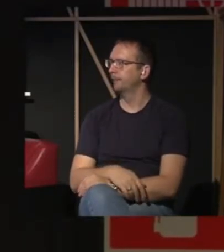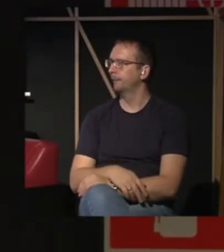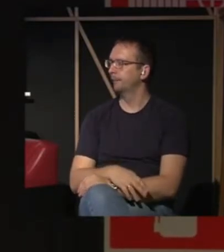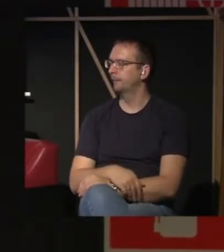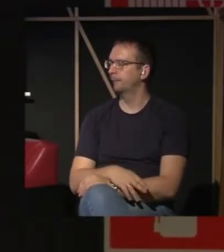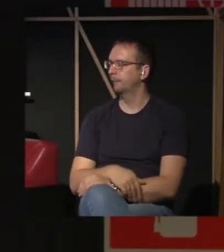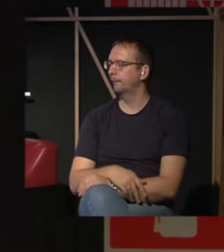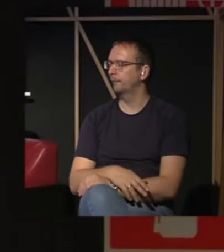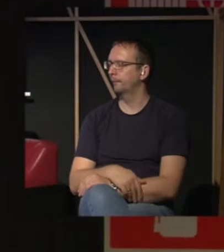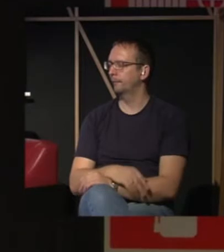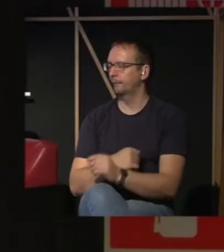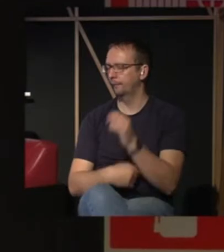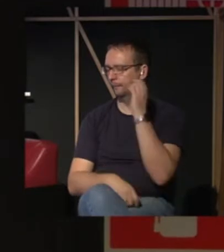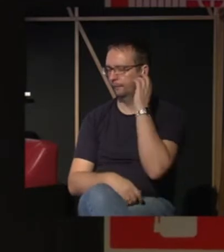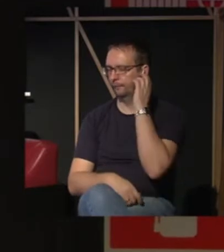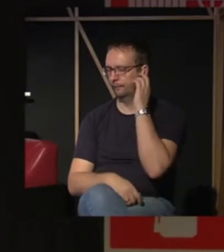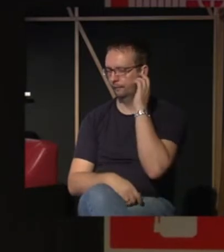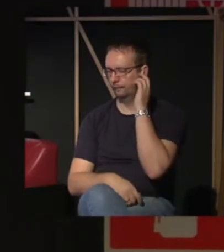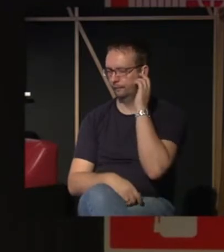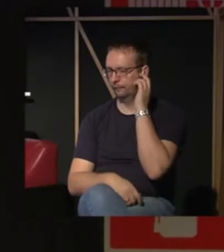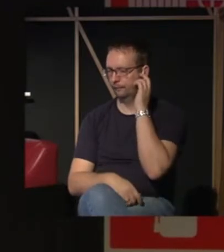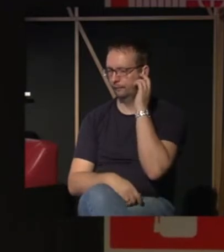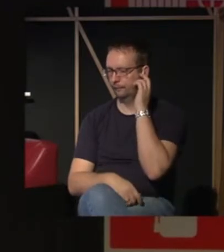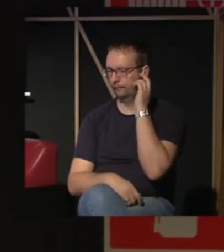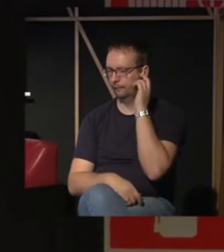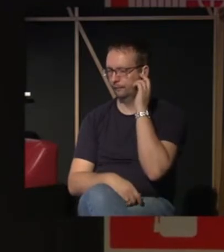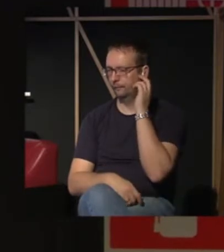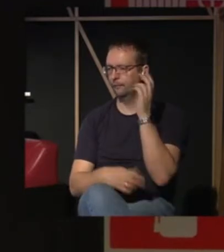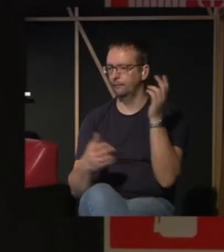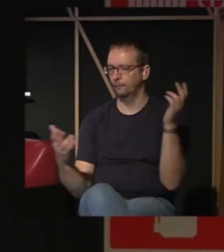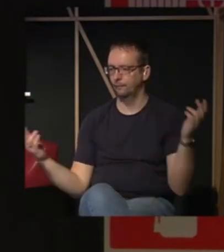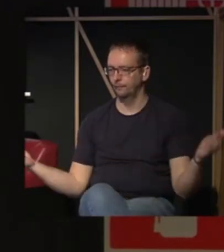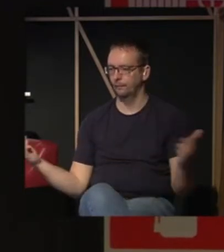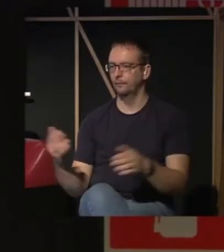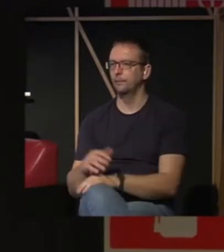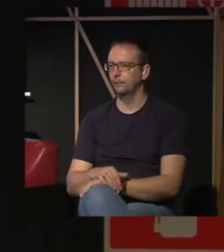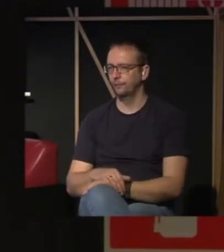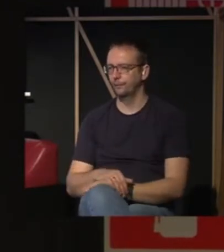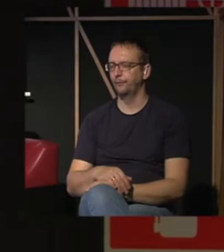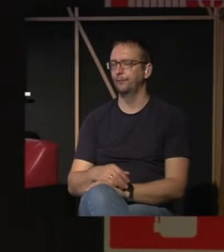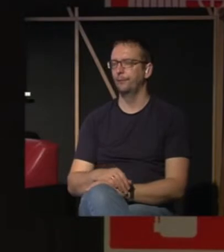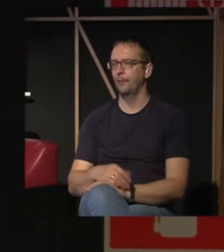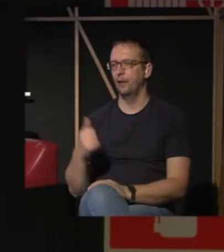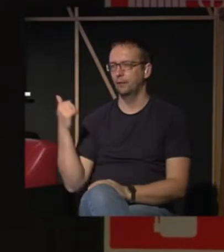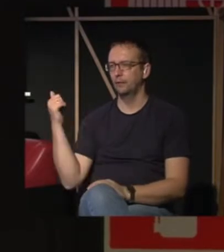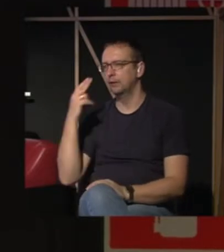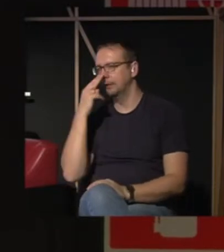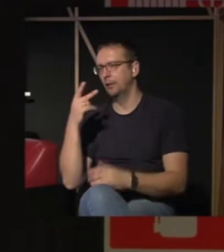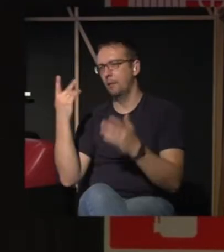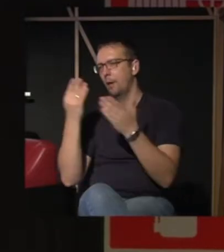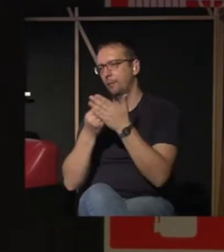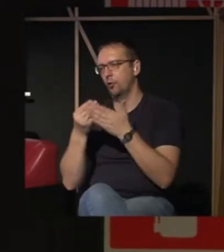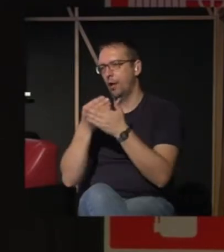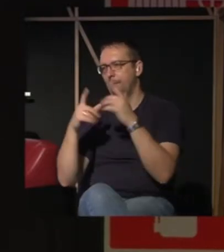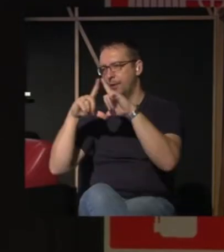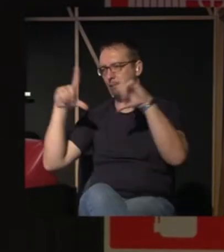the football into the net. He was fierce. People really did not want to play with him because he had a lot of force. And I